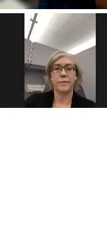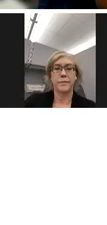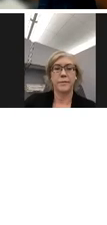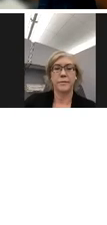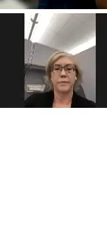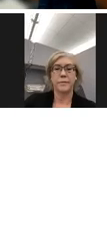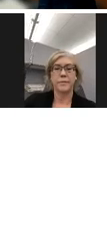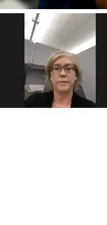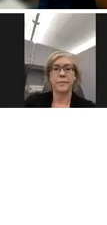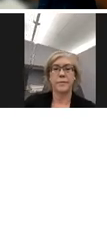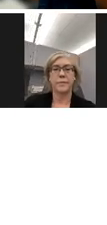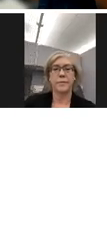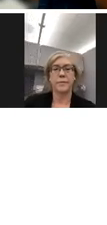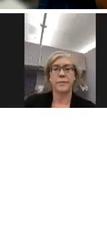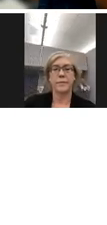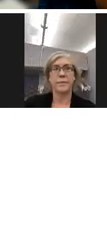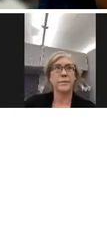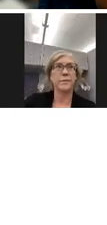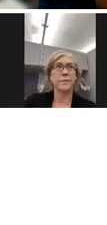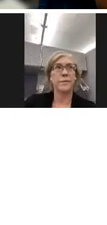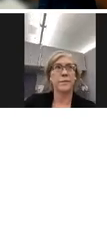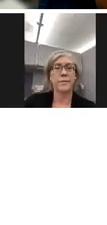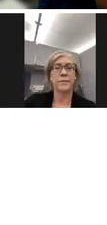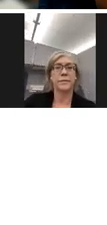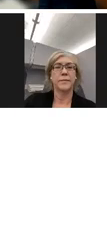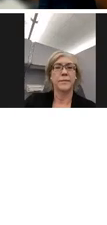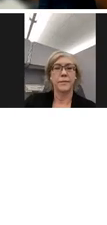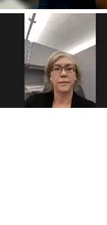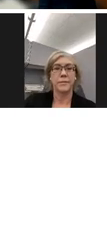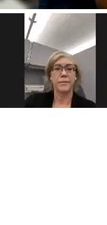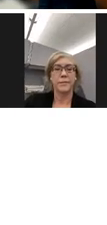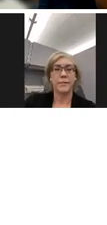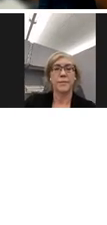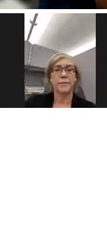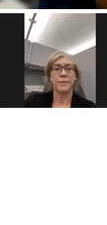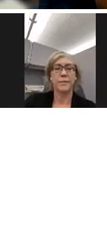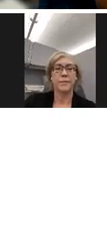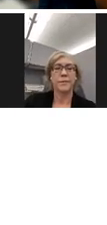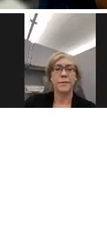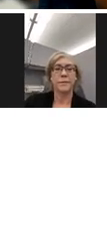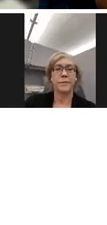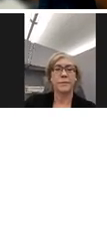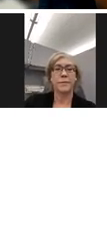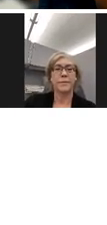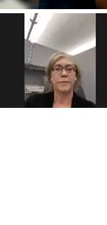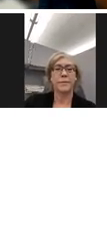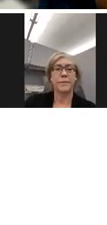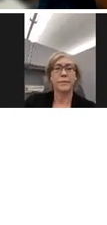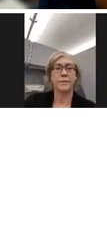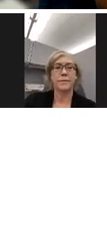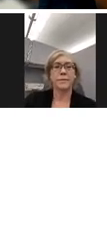shared decision-making and success principles through integrated resource teams, which are multidisciplinary and coordinated with our partners throughout the